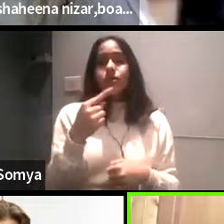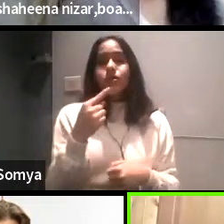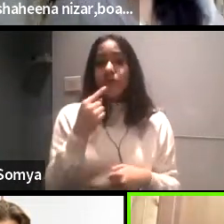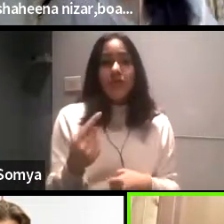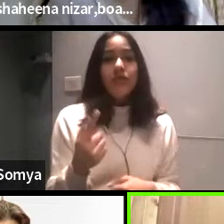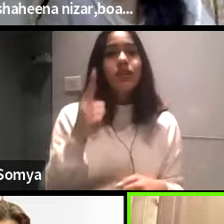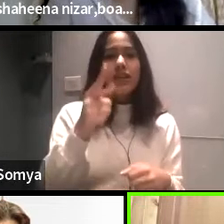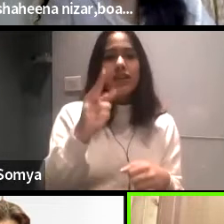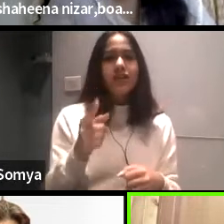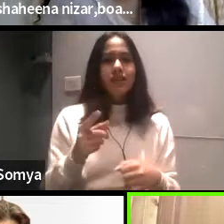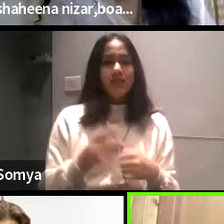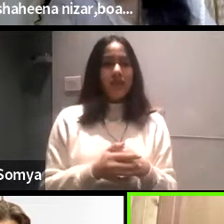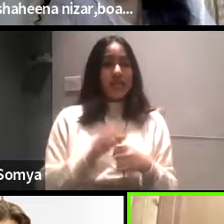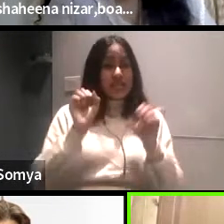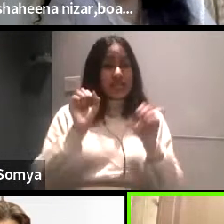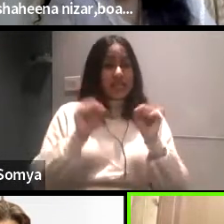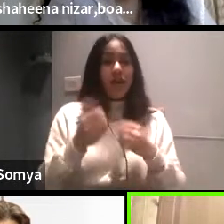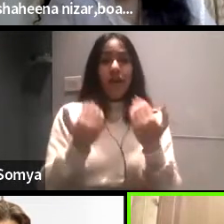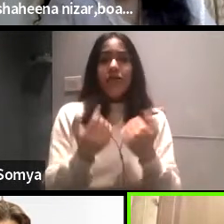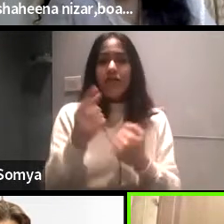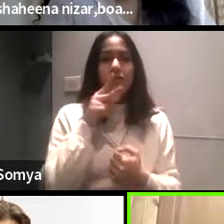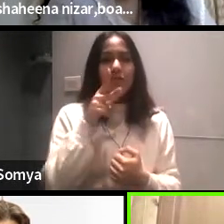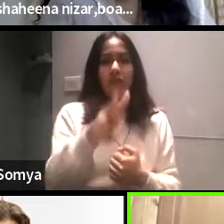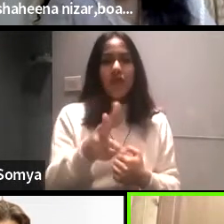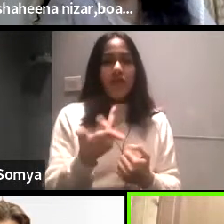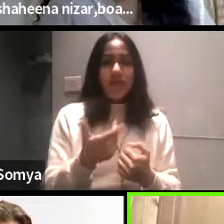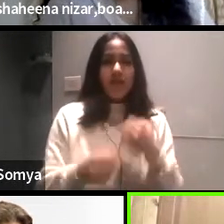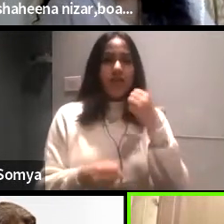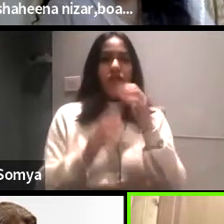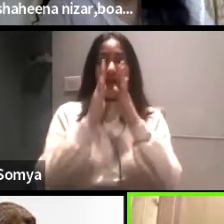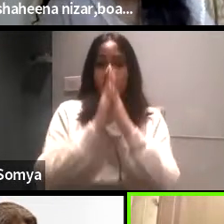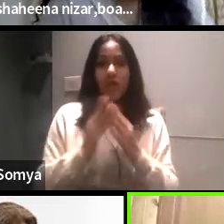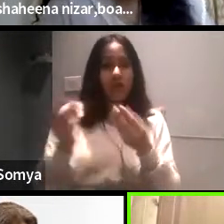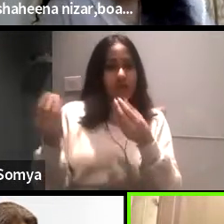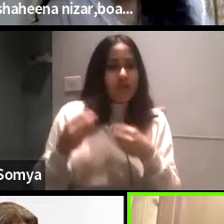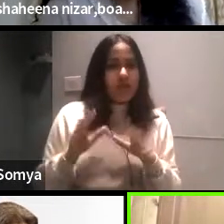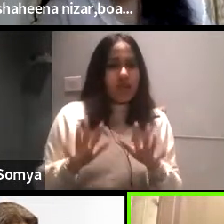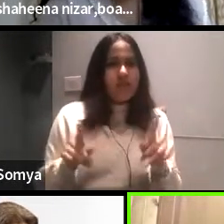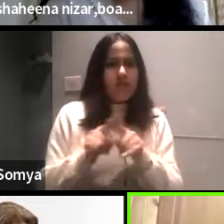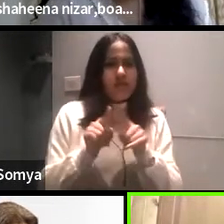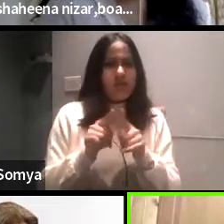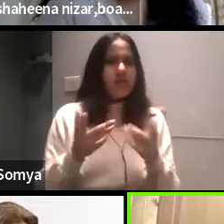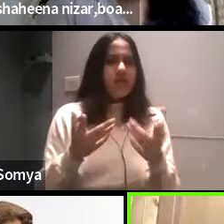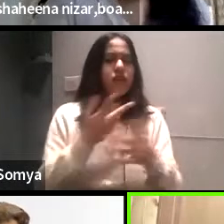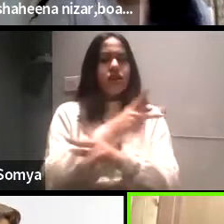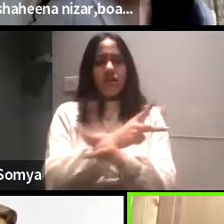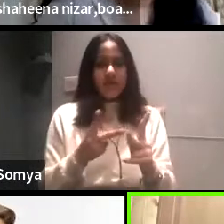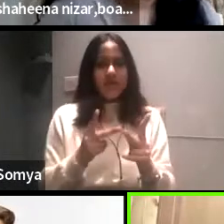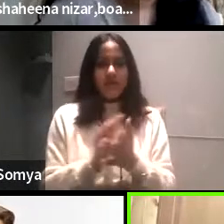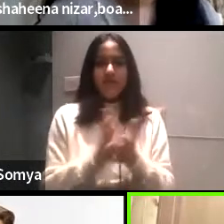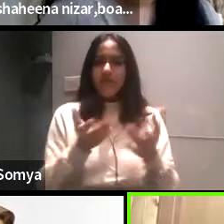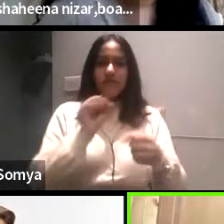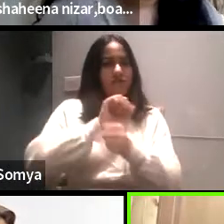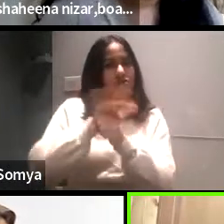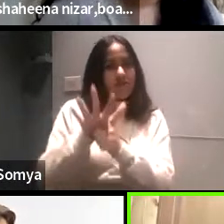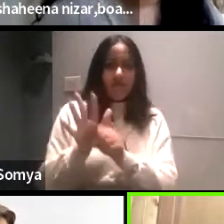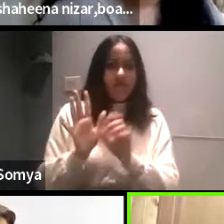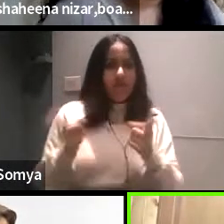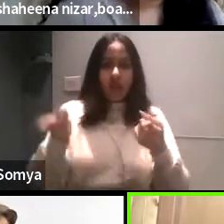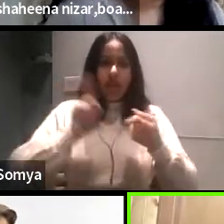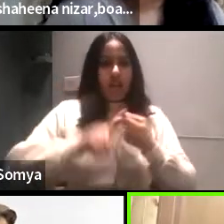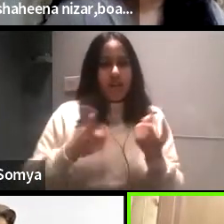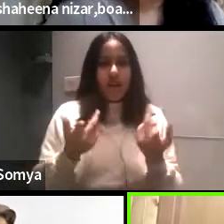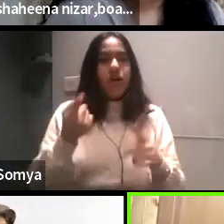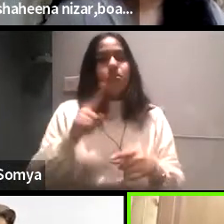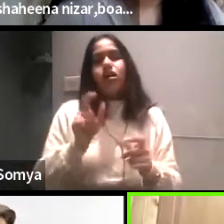you gave a very, very relevant thing. You said that God's will just superseded everything. COVID happened, yes. and